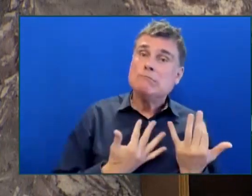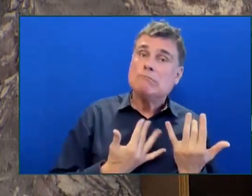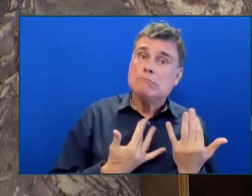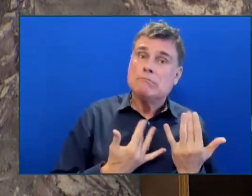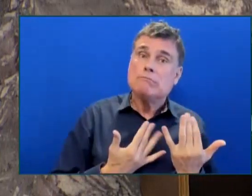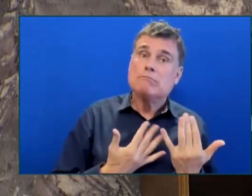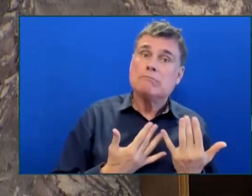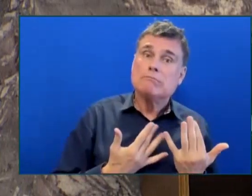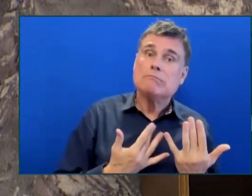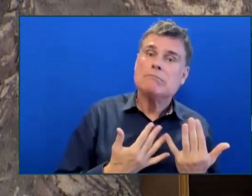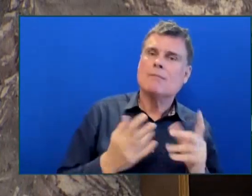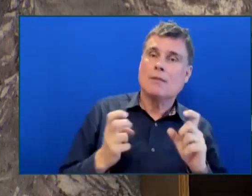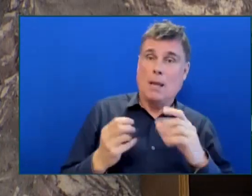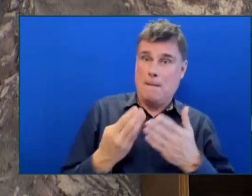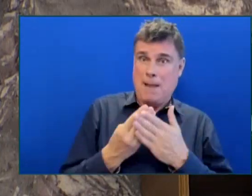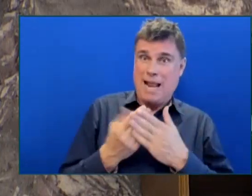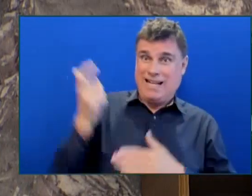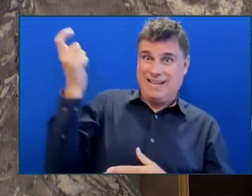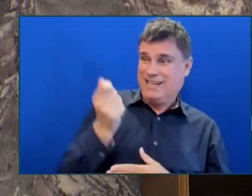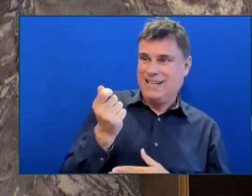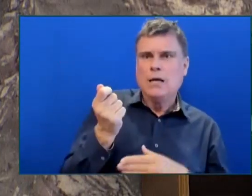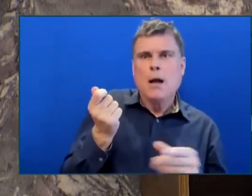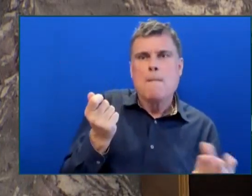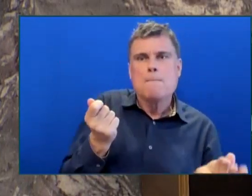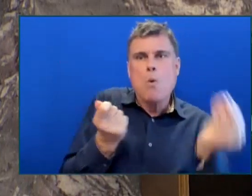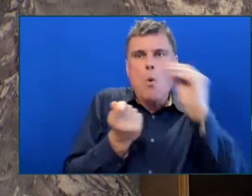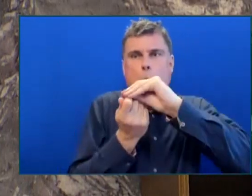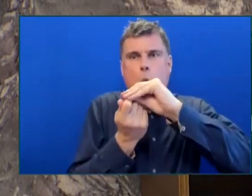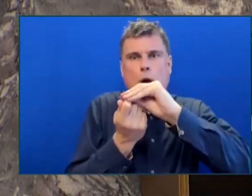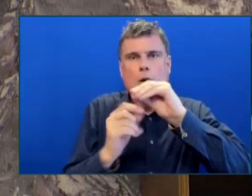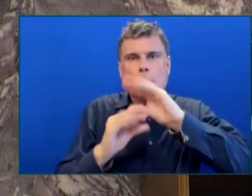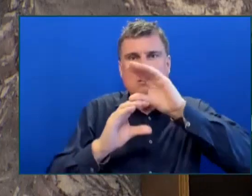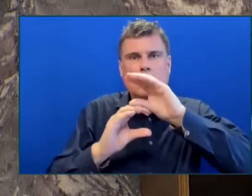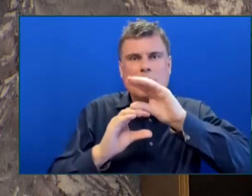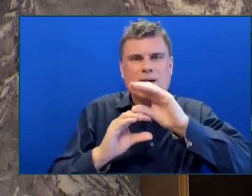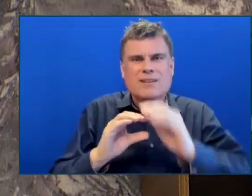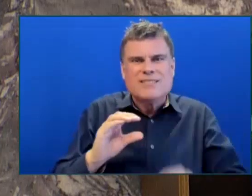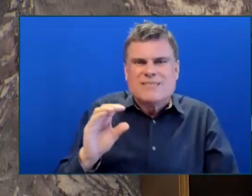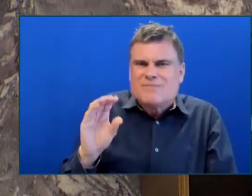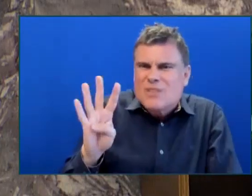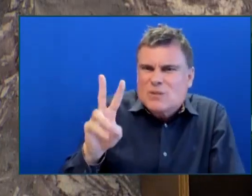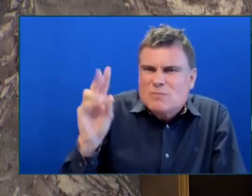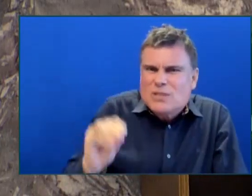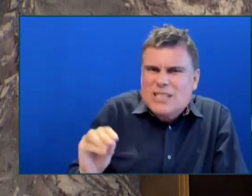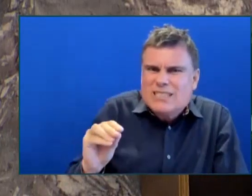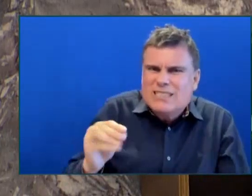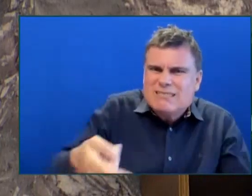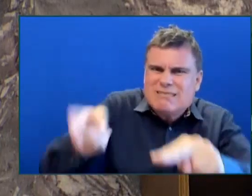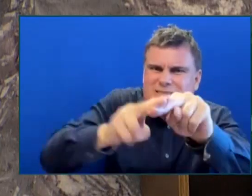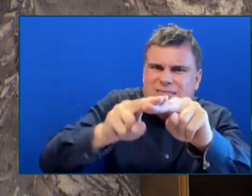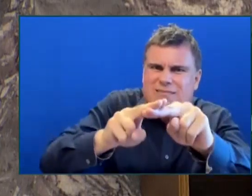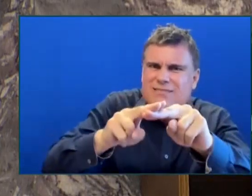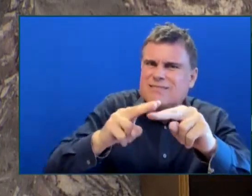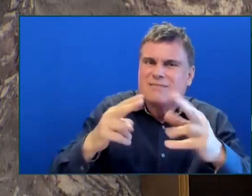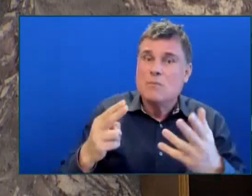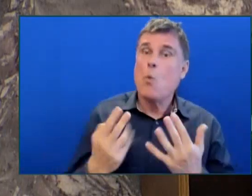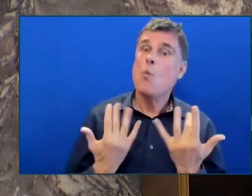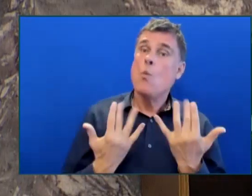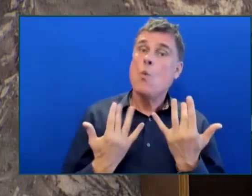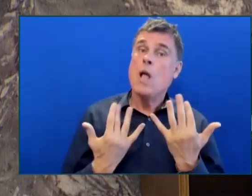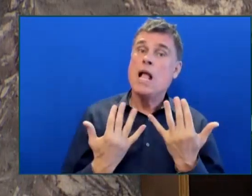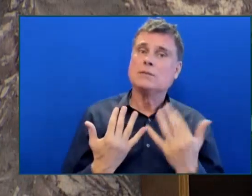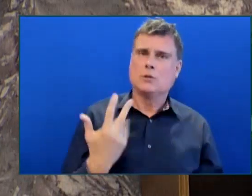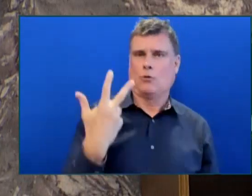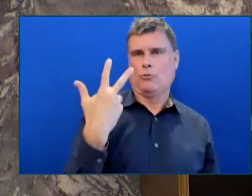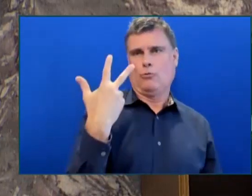72%. Wow. With an average wait time, Mr. Speaker, of 3 years. The premier has failed seniors and